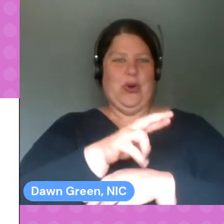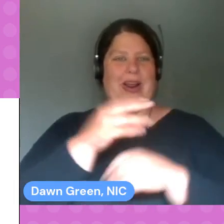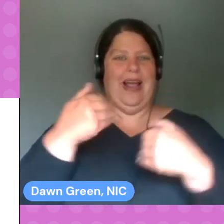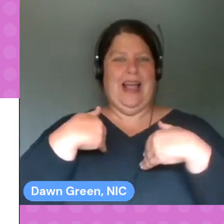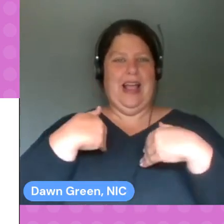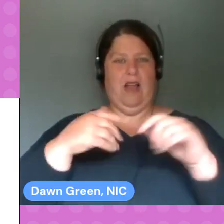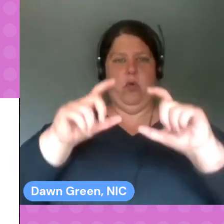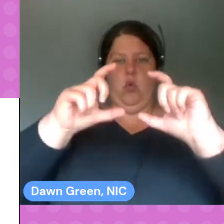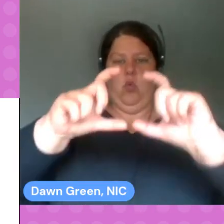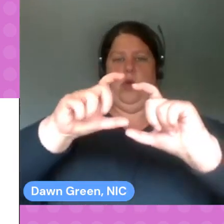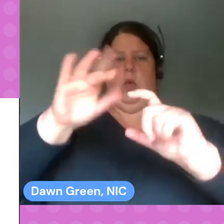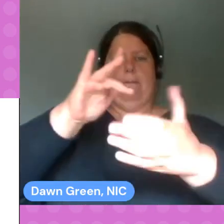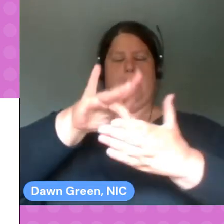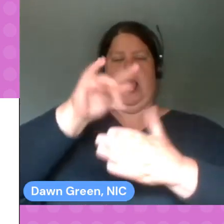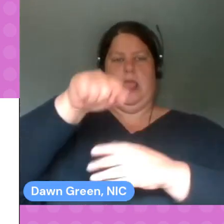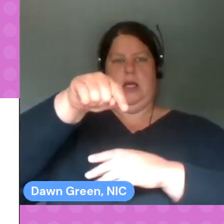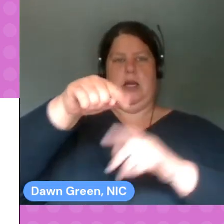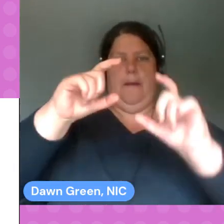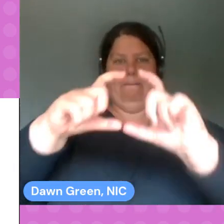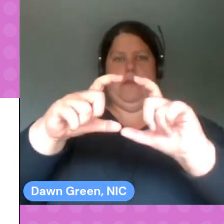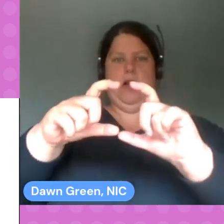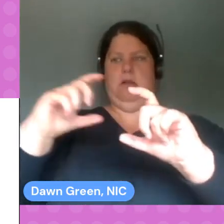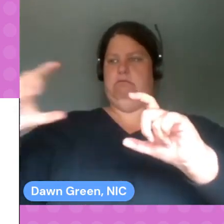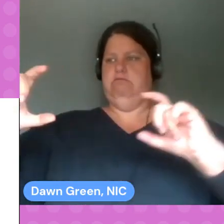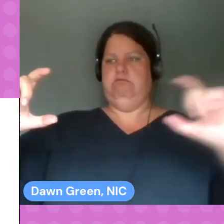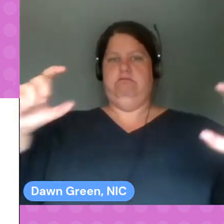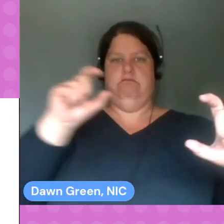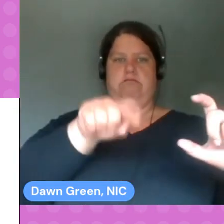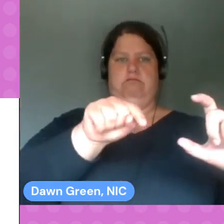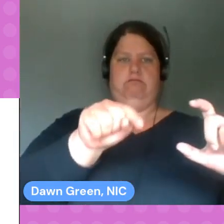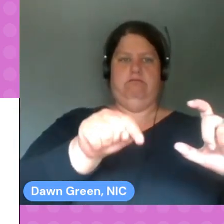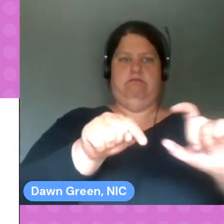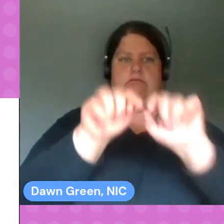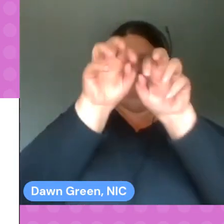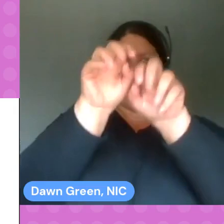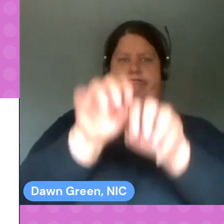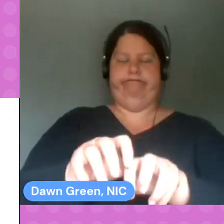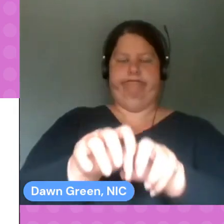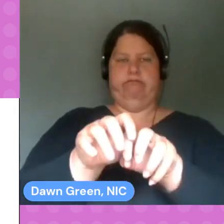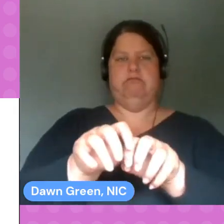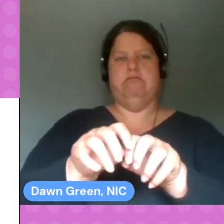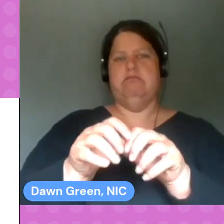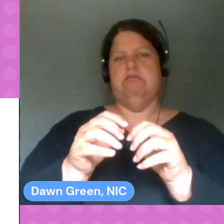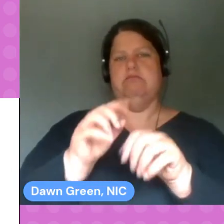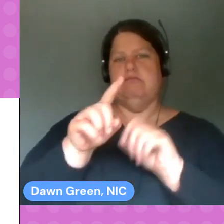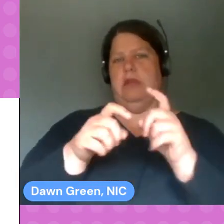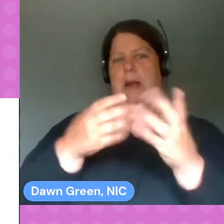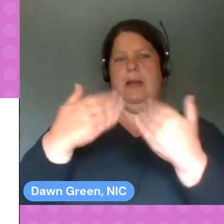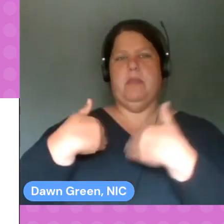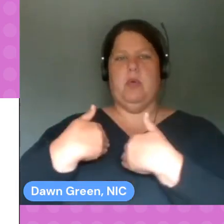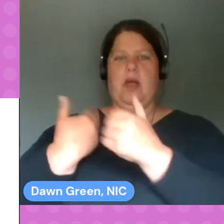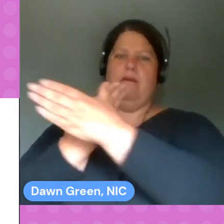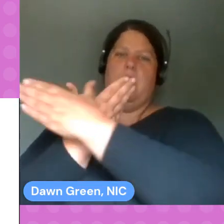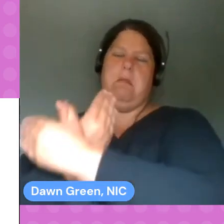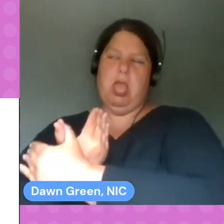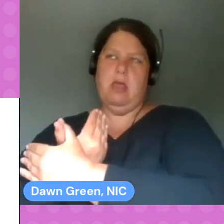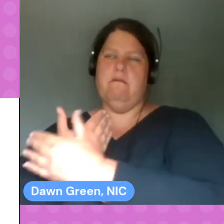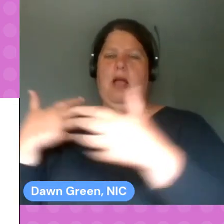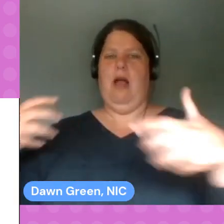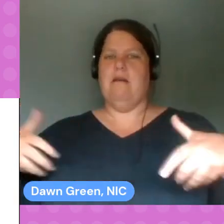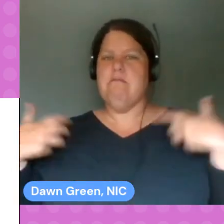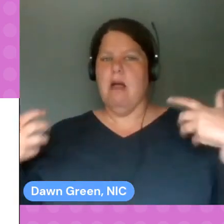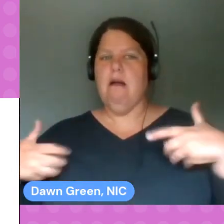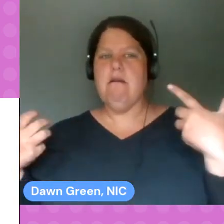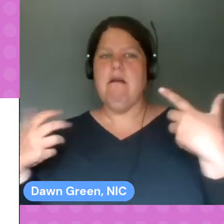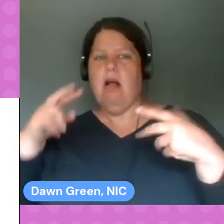you have an assistant you can type questions to. So say you're making this project, you've got a butterfly sprite and a monkey sprite, and we're looking at the code